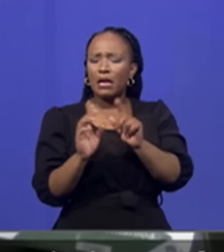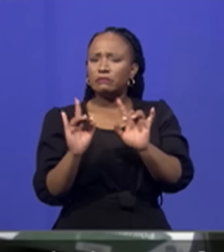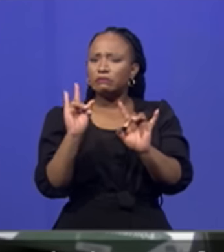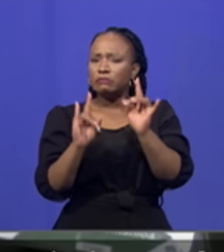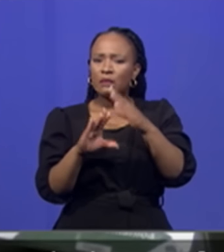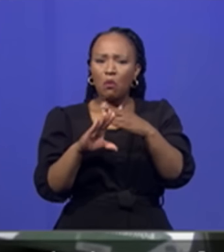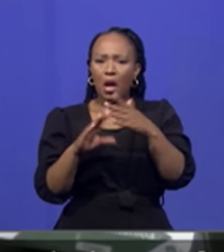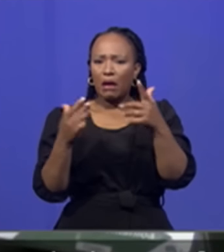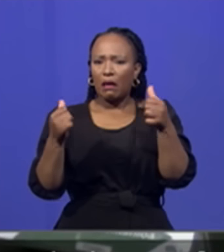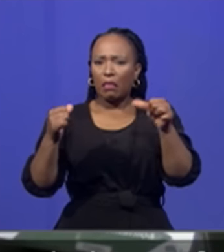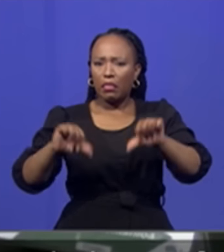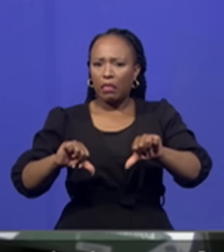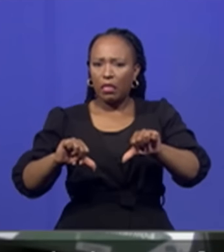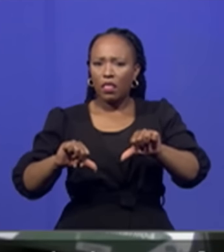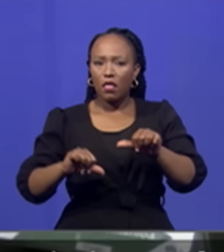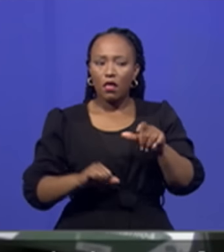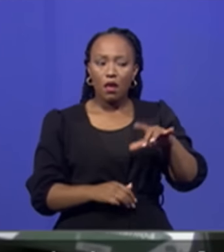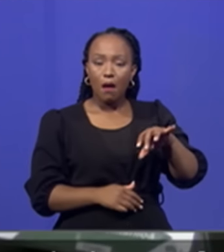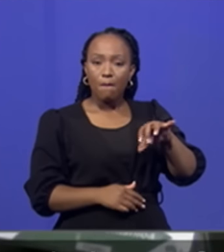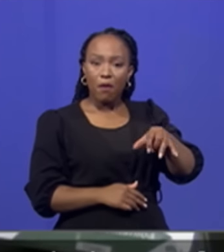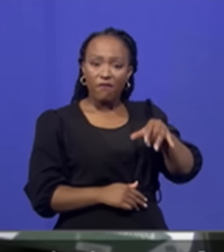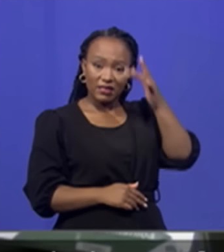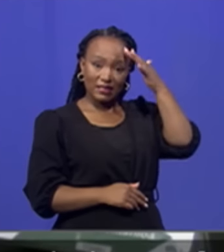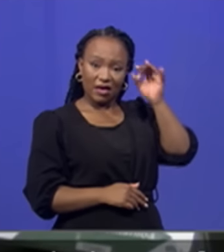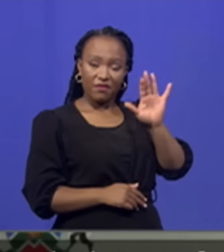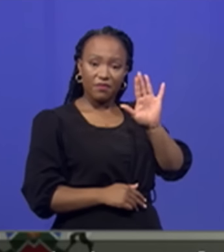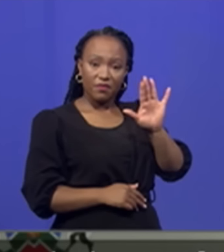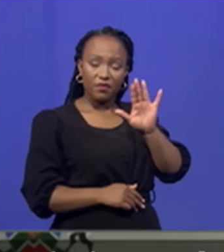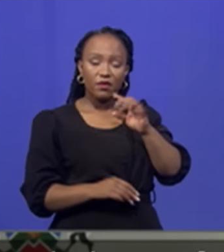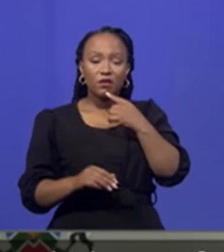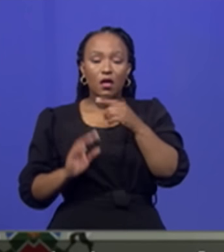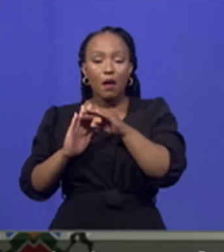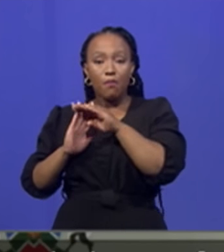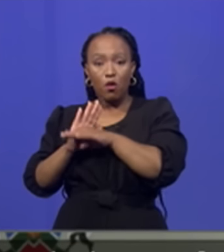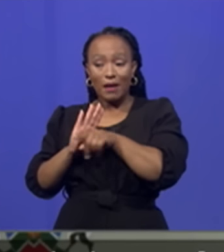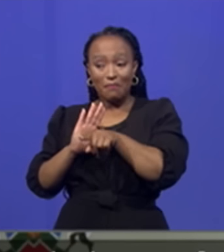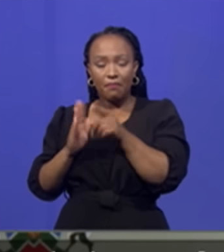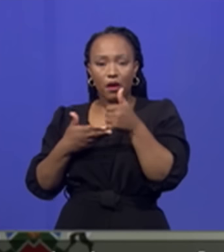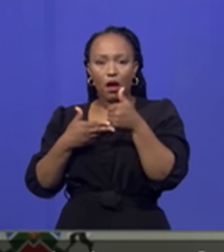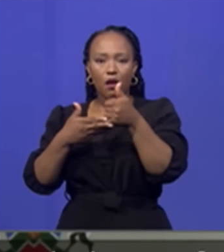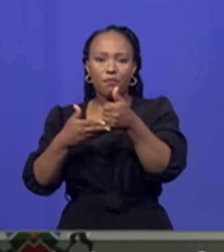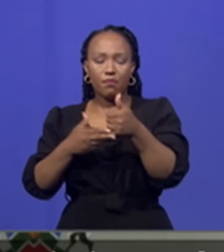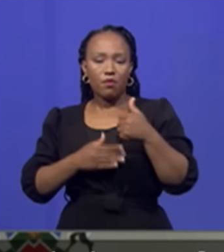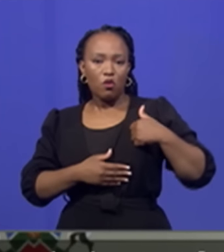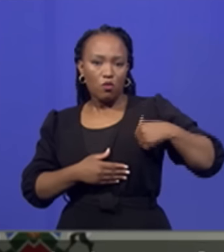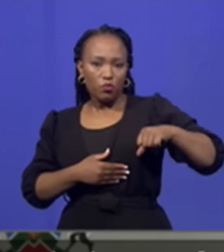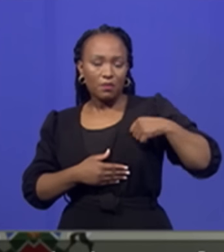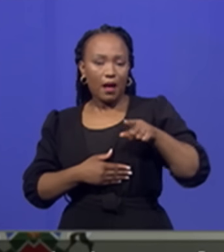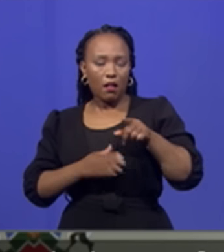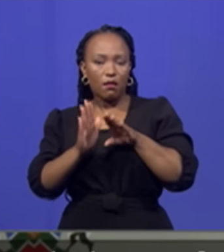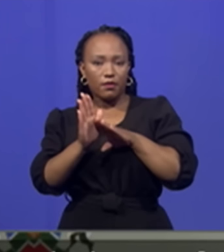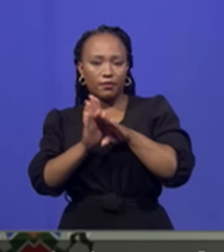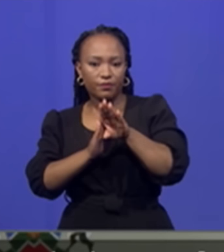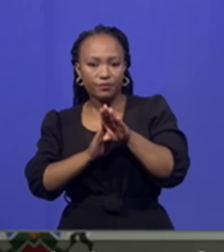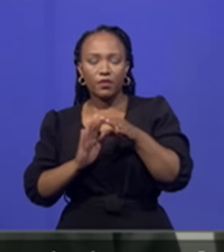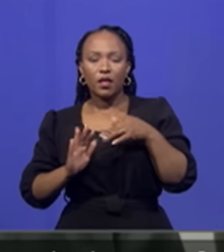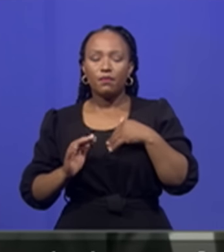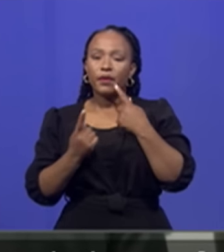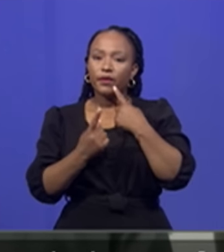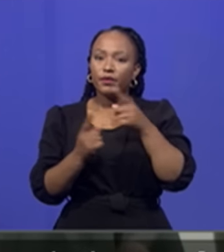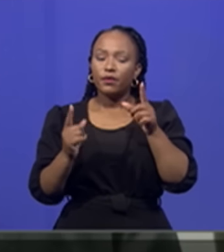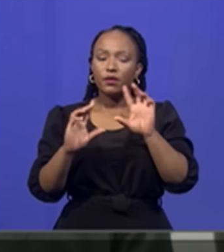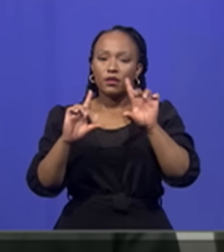re lenaane leno le thusitse go tokafatsa masepala ono. I've pronounced that the Department of Public Works will